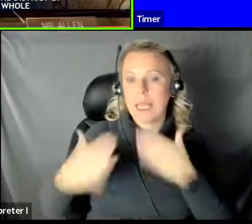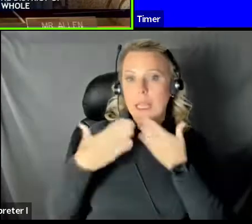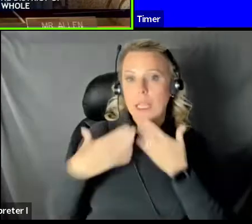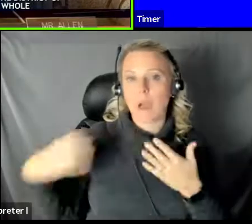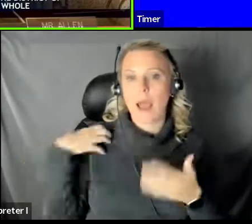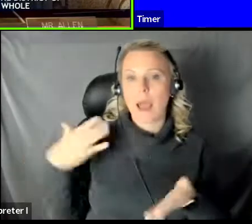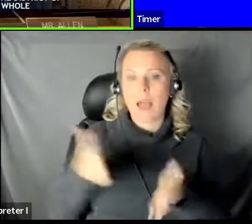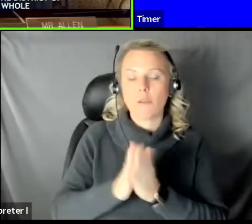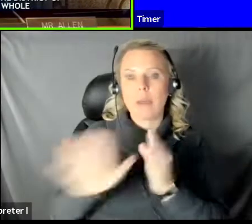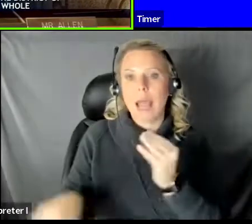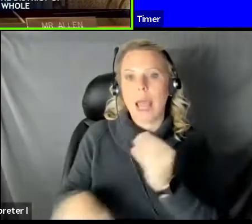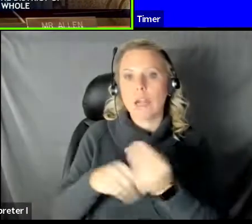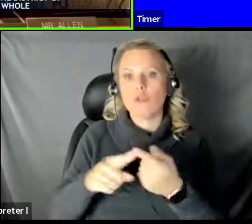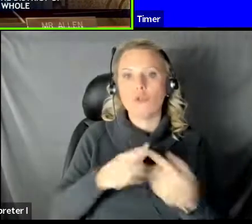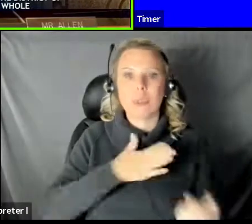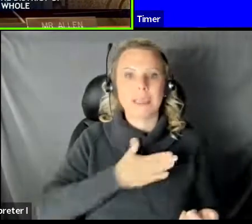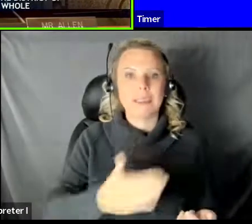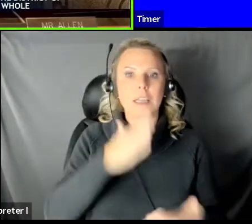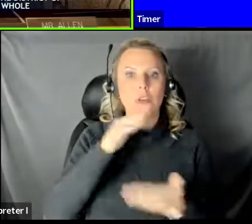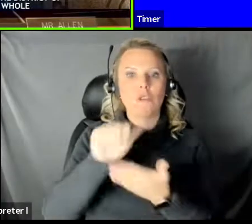consent agenda for the legislative meeting to follow.